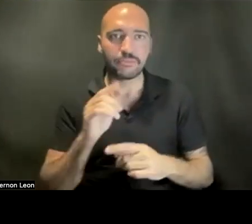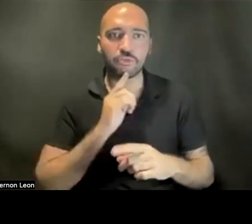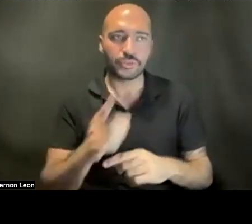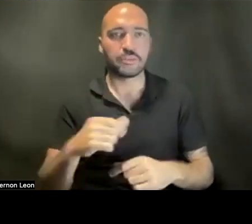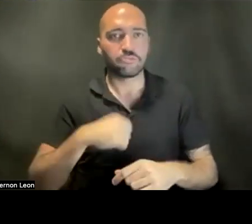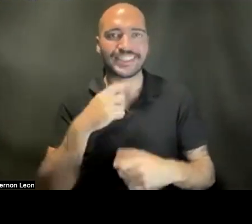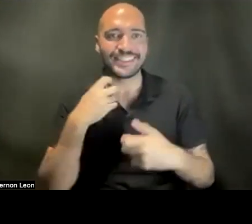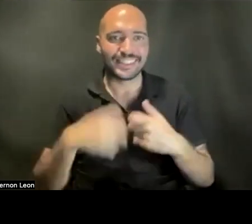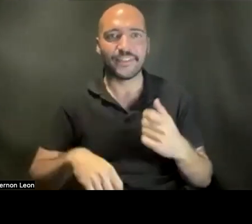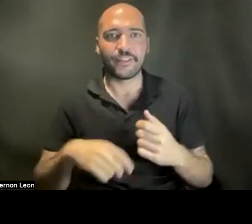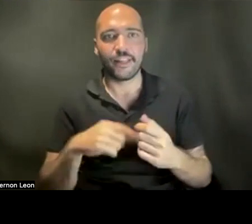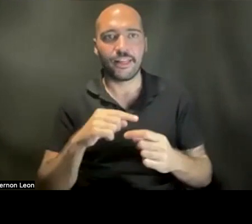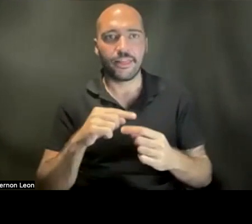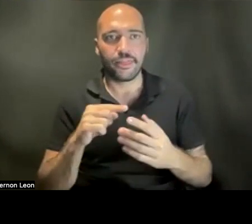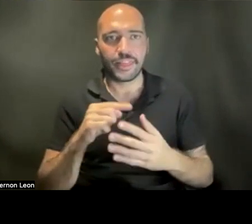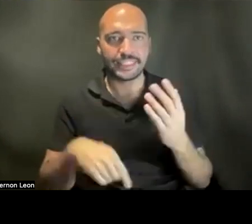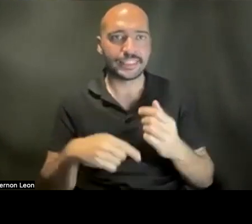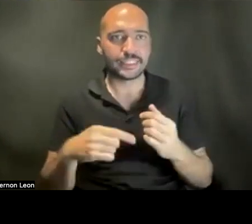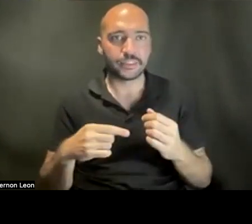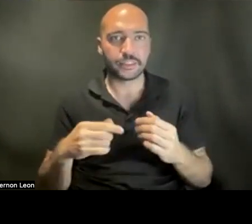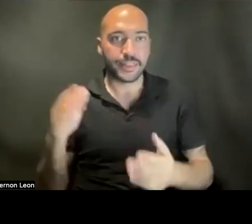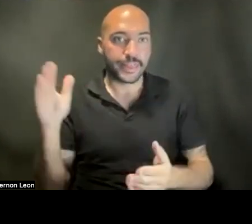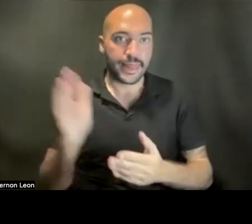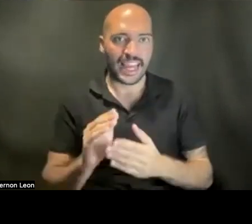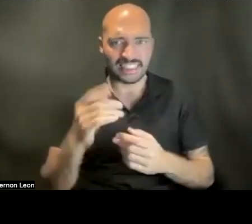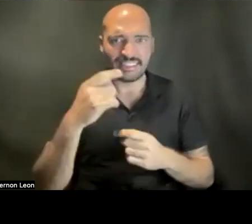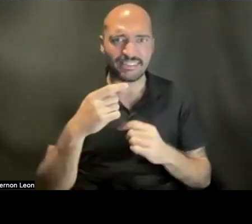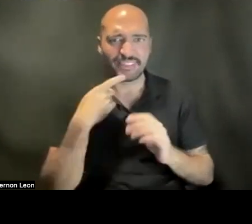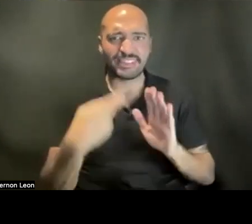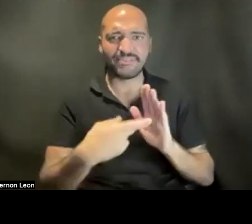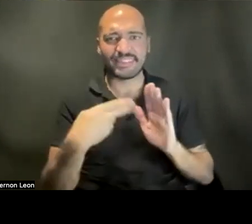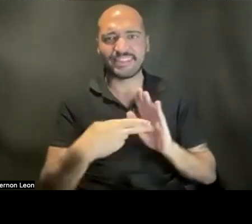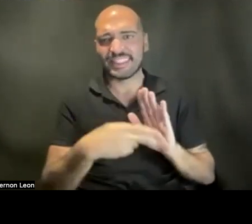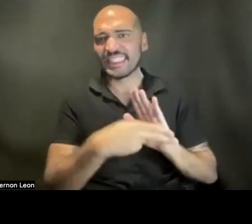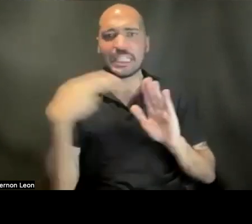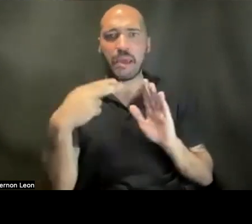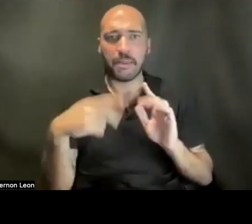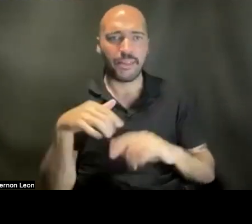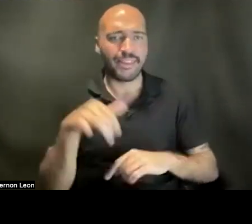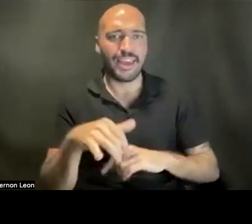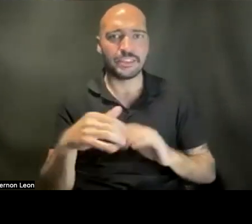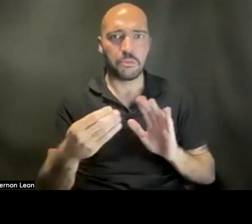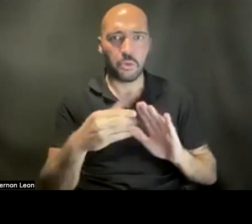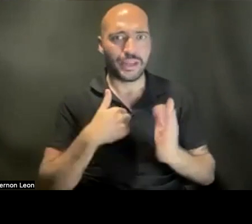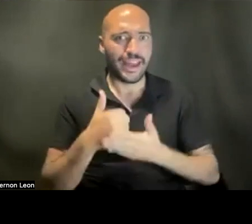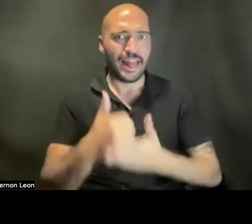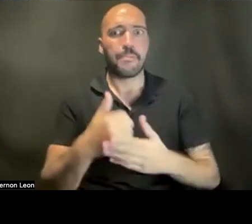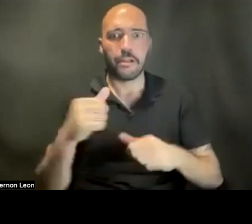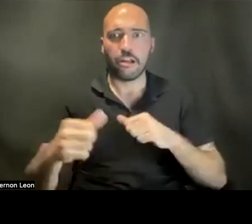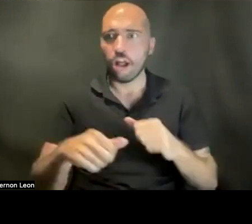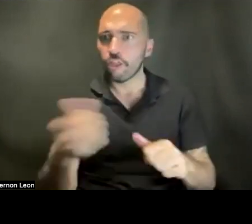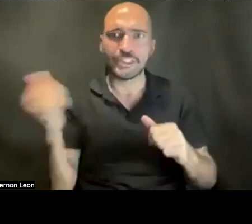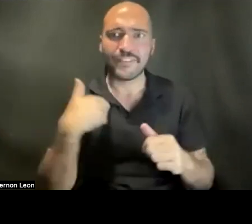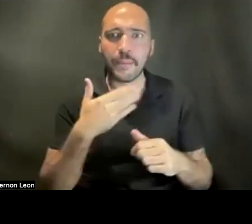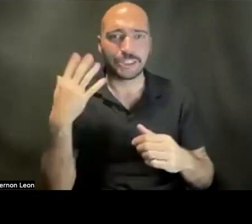difficult, these things, the less stigma there is, the more we can help others, maybe have better